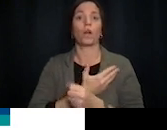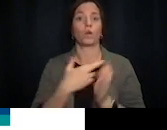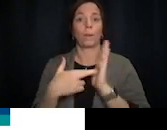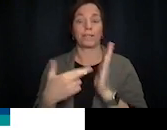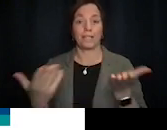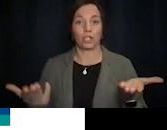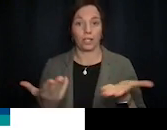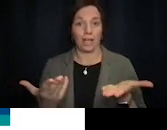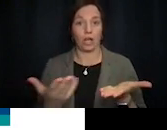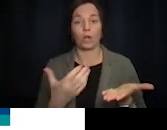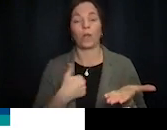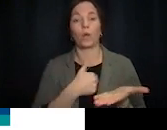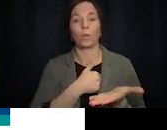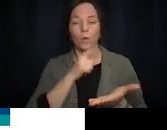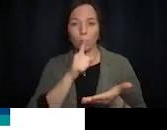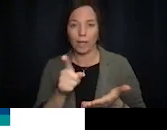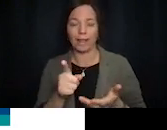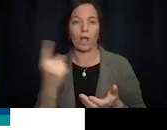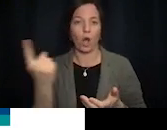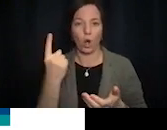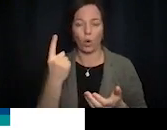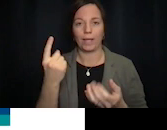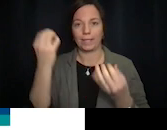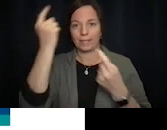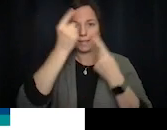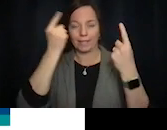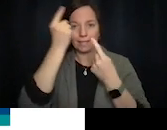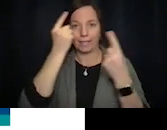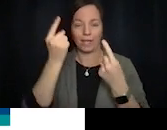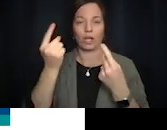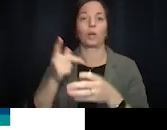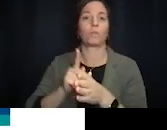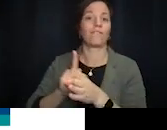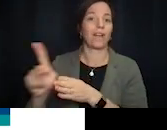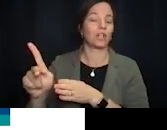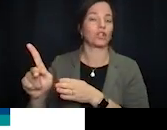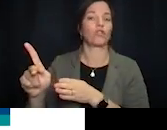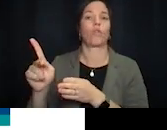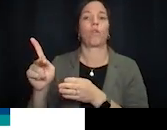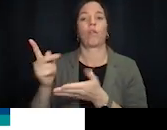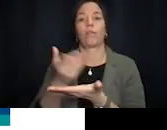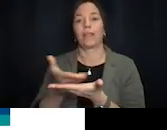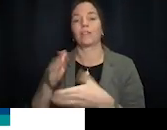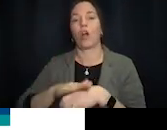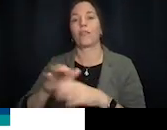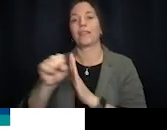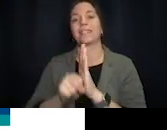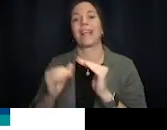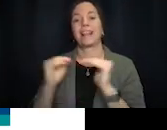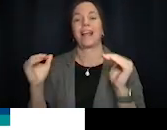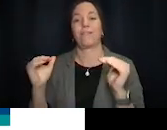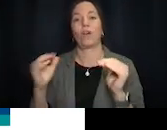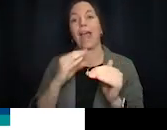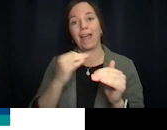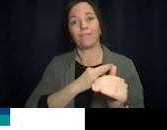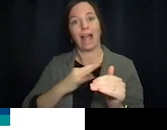we look out for academic and professional matters on the statewide level to make sure that we empower the faculty and give them a